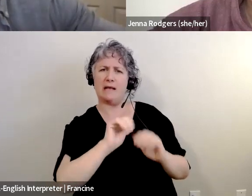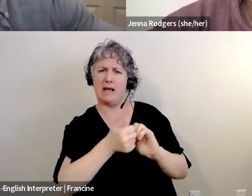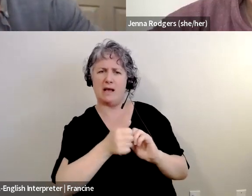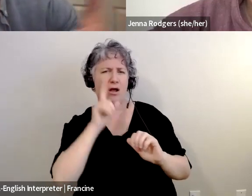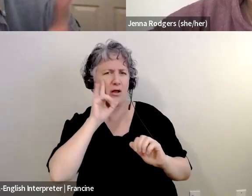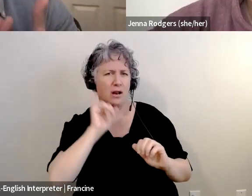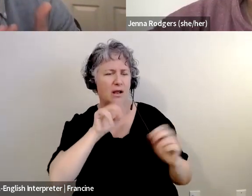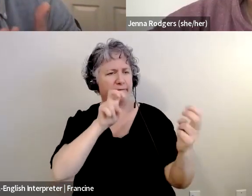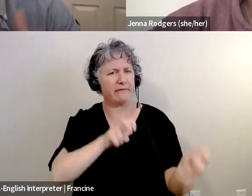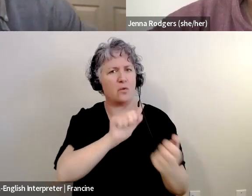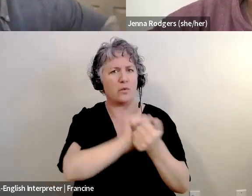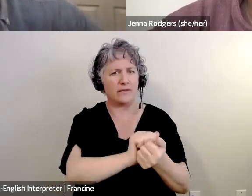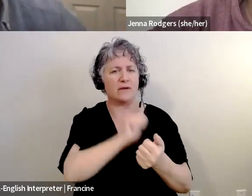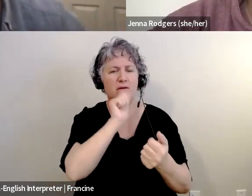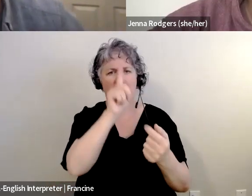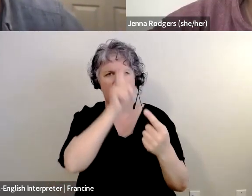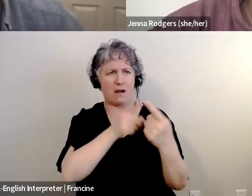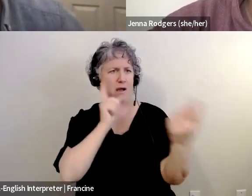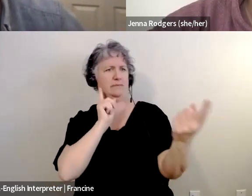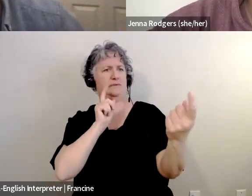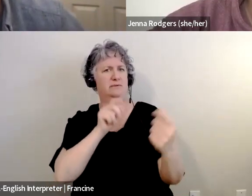with someone as opposed to in opposition.